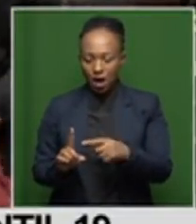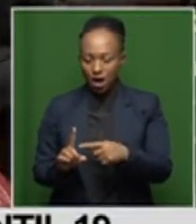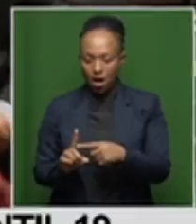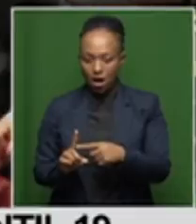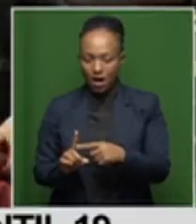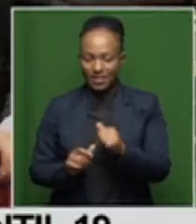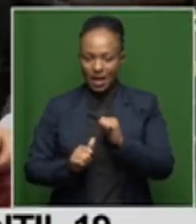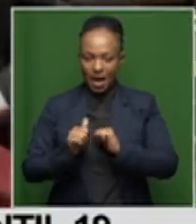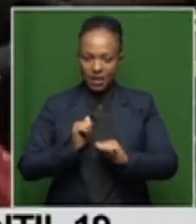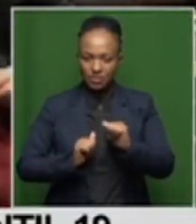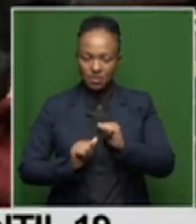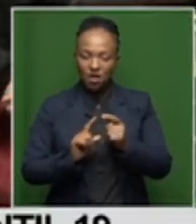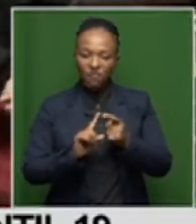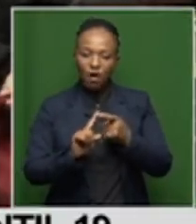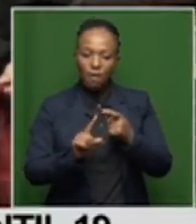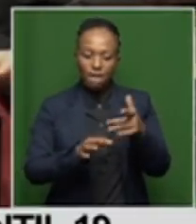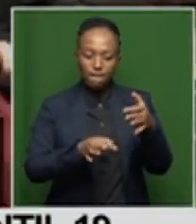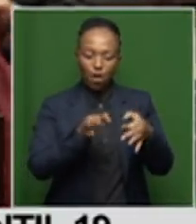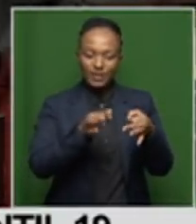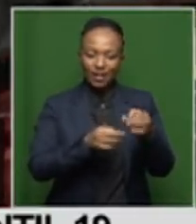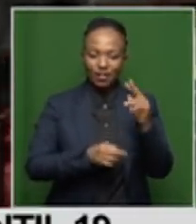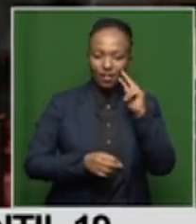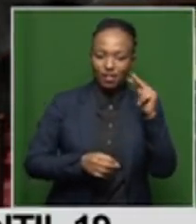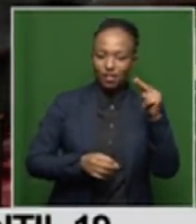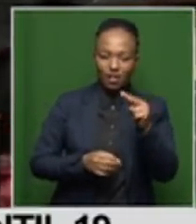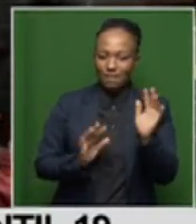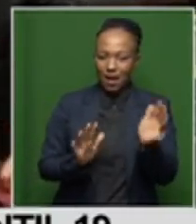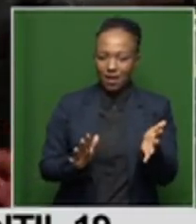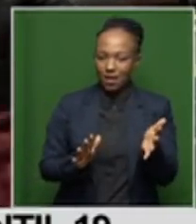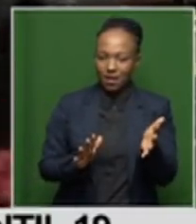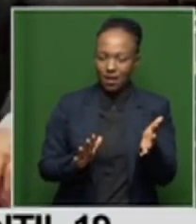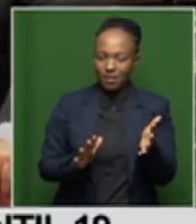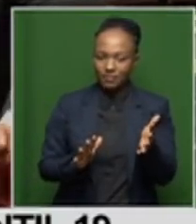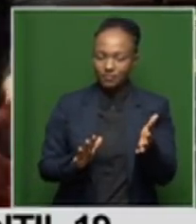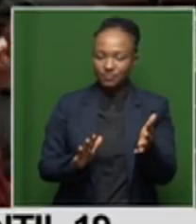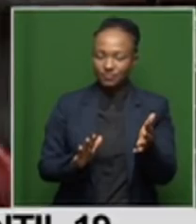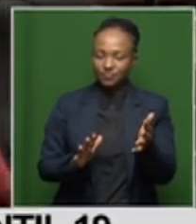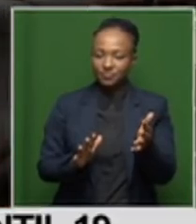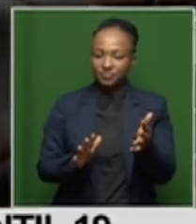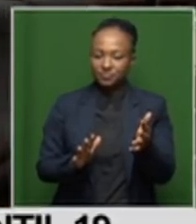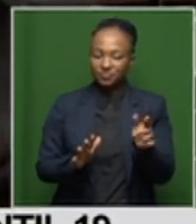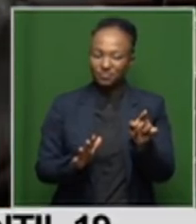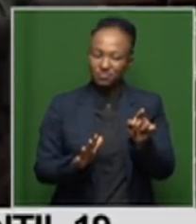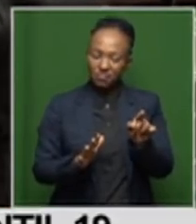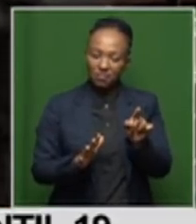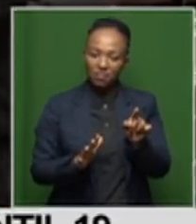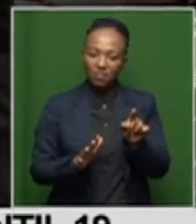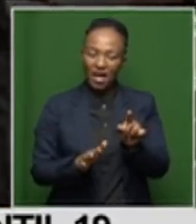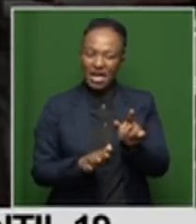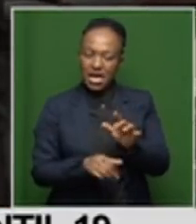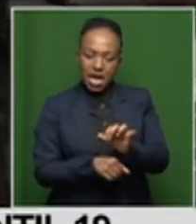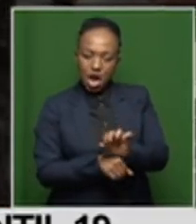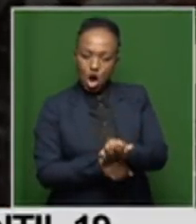acting from the political perspective. And then also he is ignoring, or